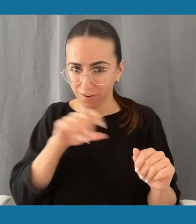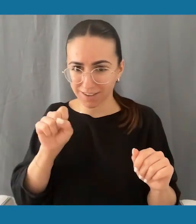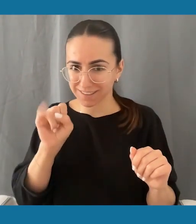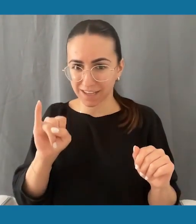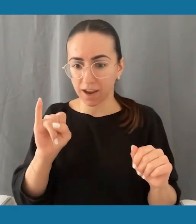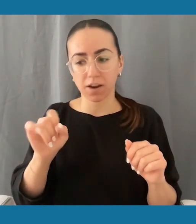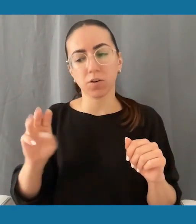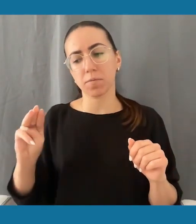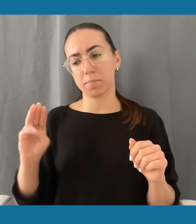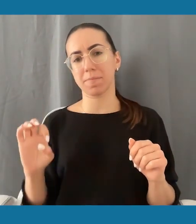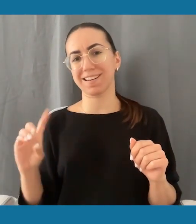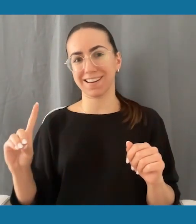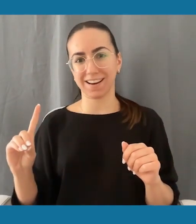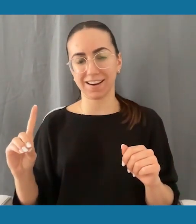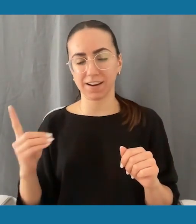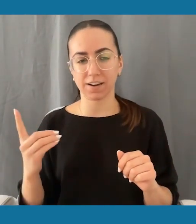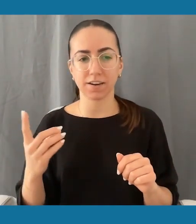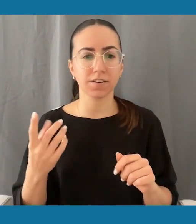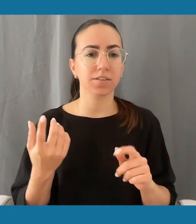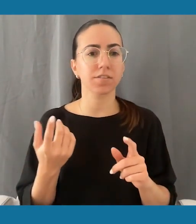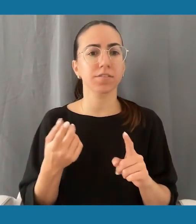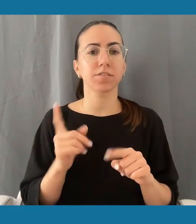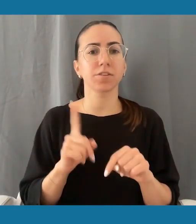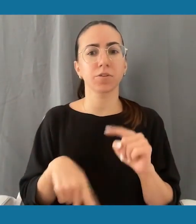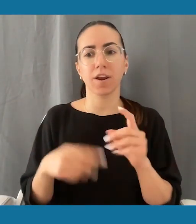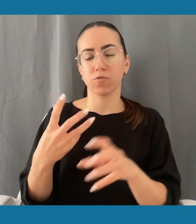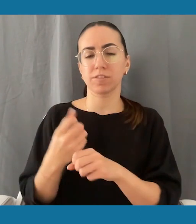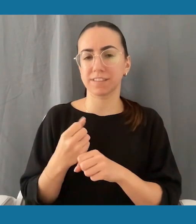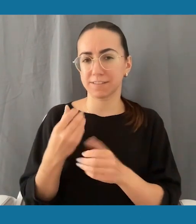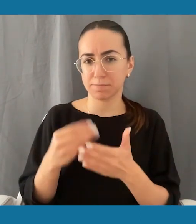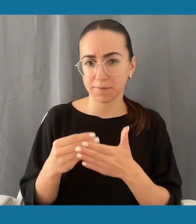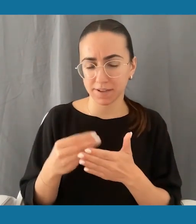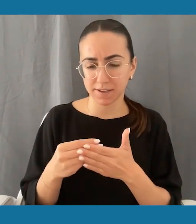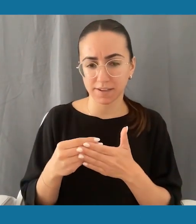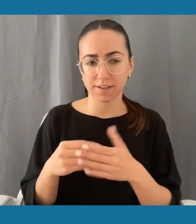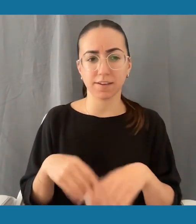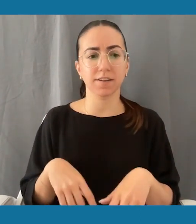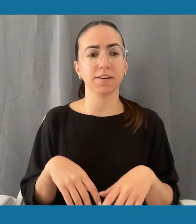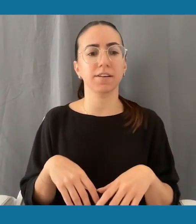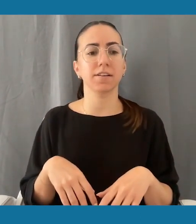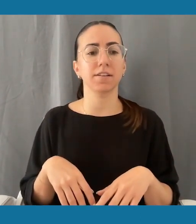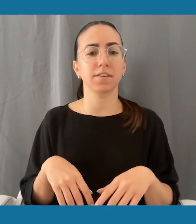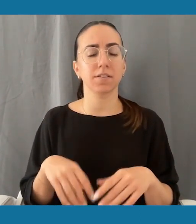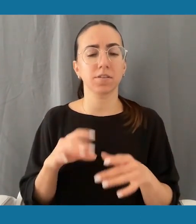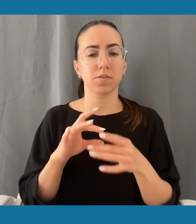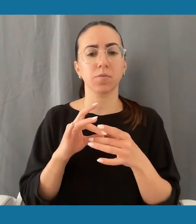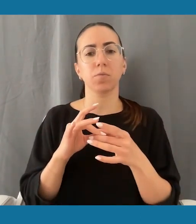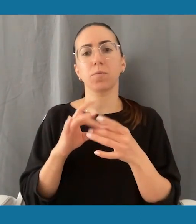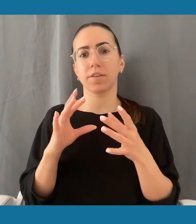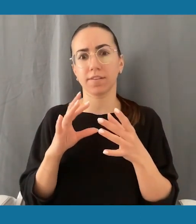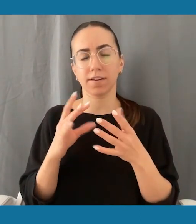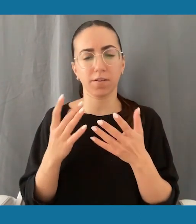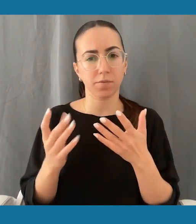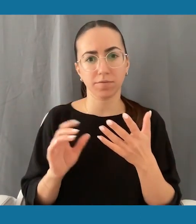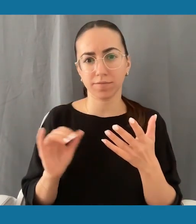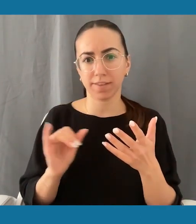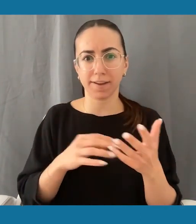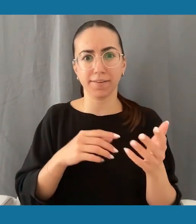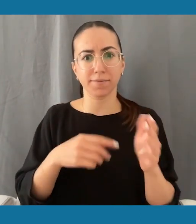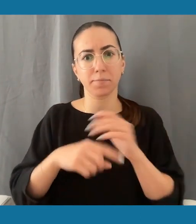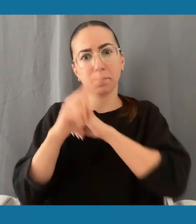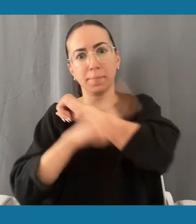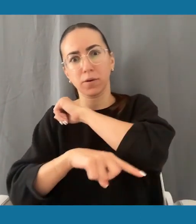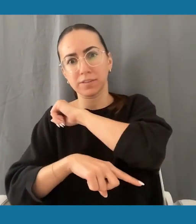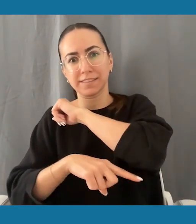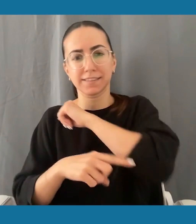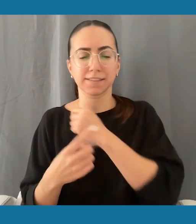or Medicaid. So you can't just have money or receive money and transfer it without a consequent imposition of a